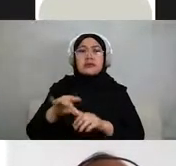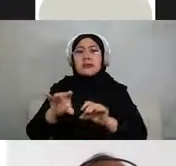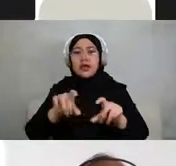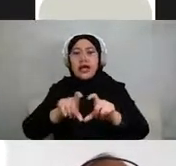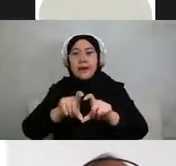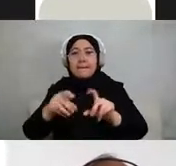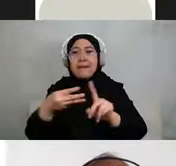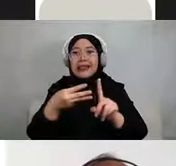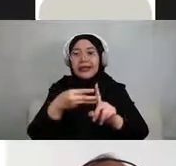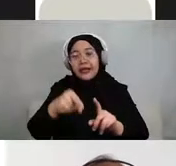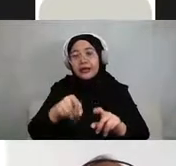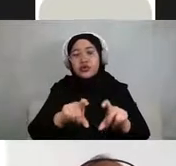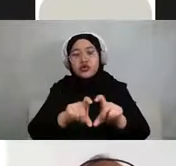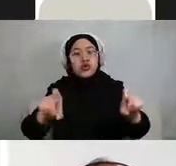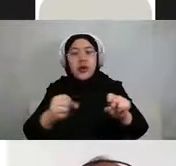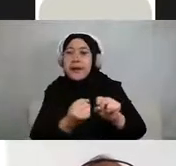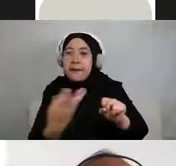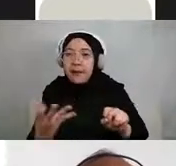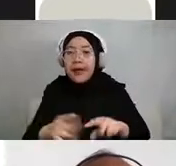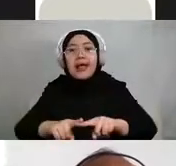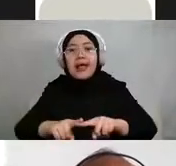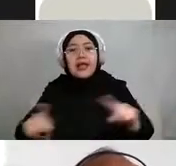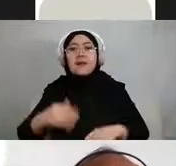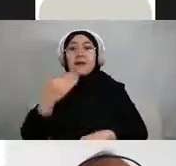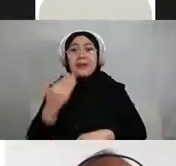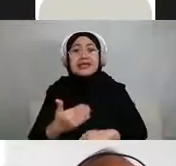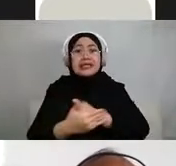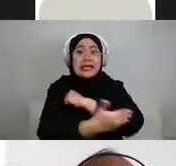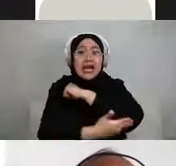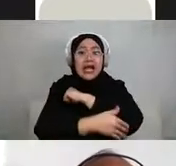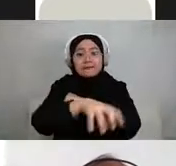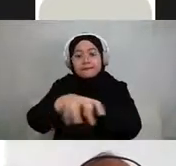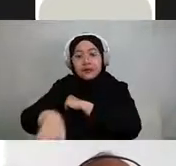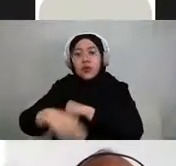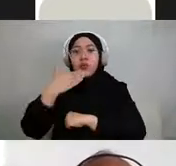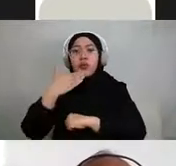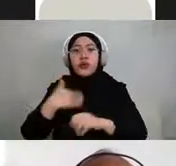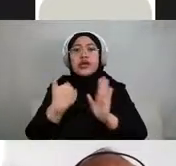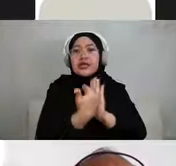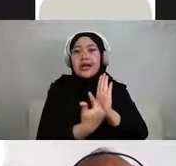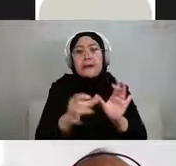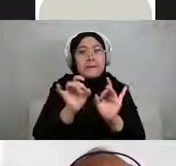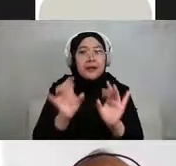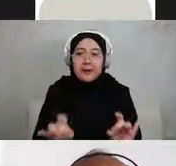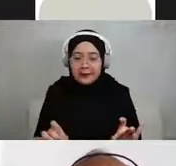statutory requirements of the weight of the vehicle. Ultimately, we have to make